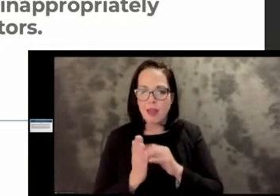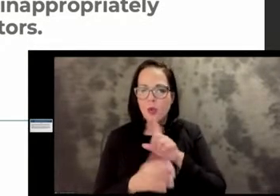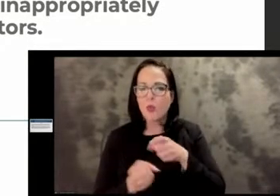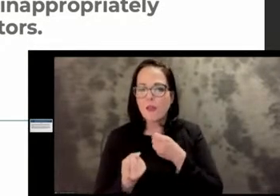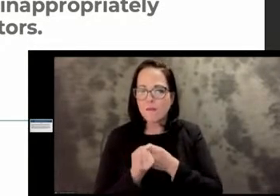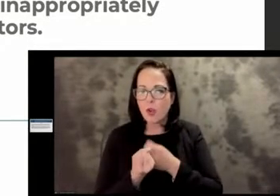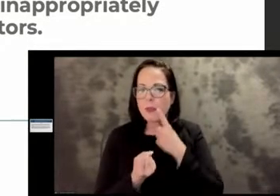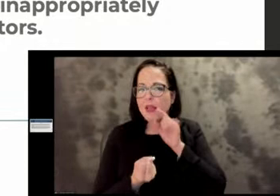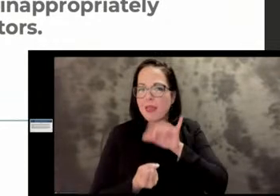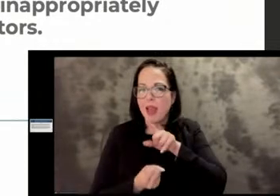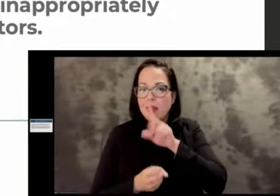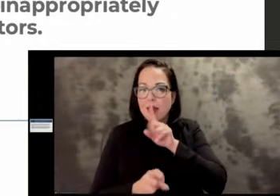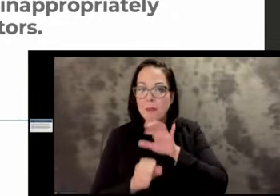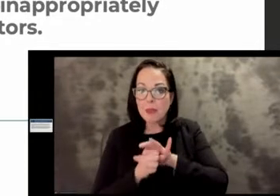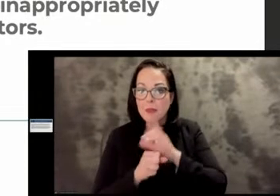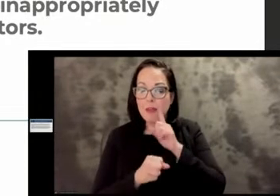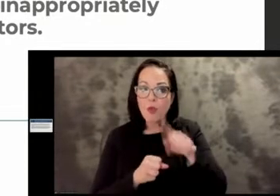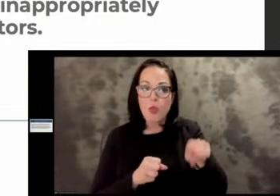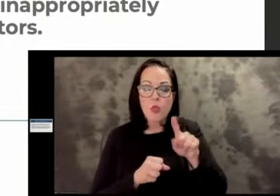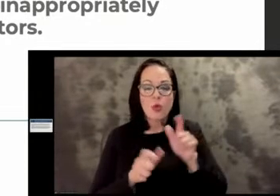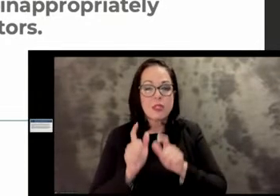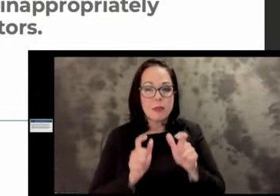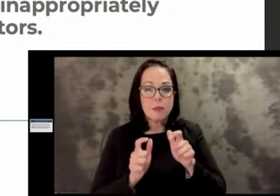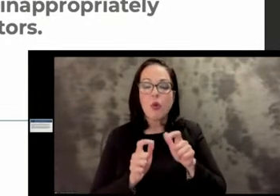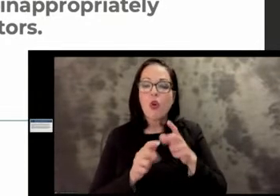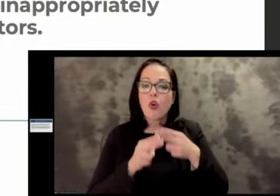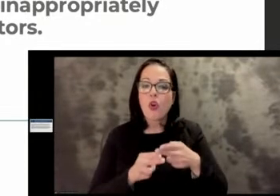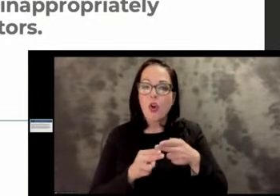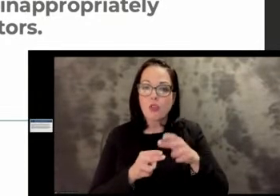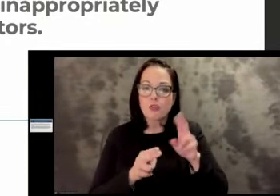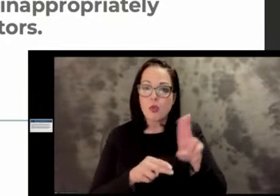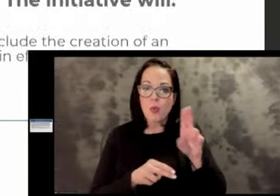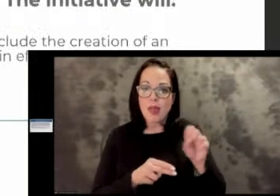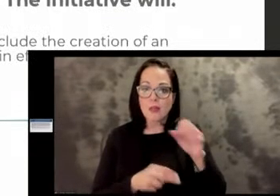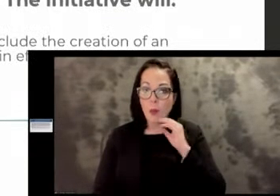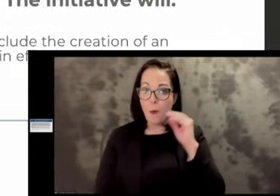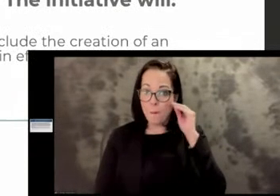all people who call the United States home. Next slide, please.